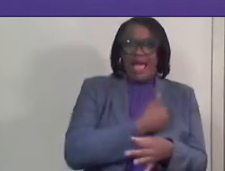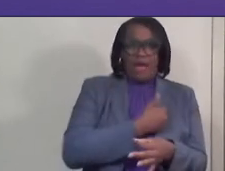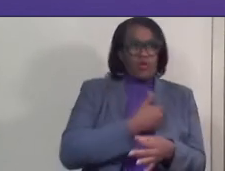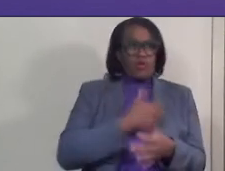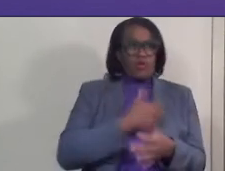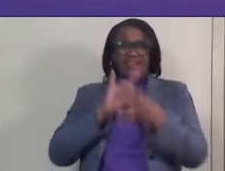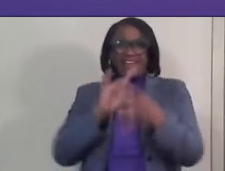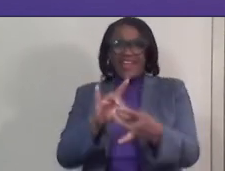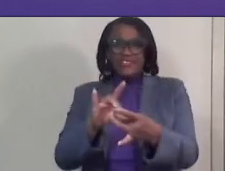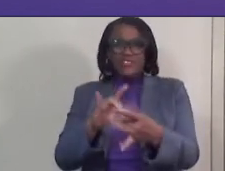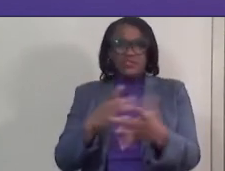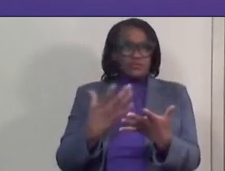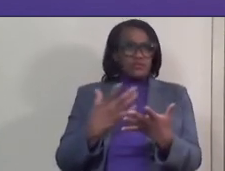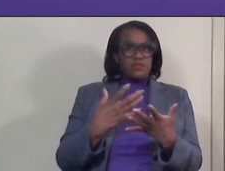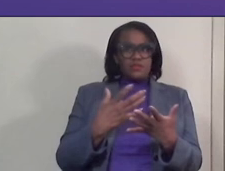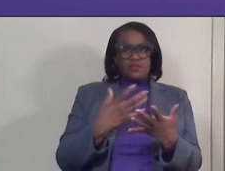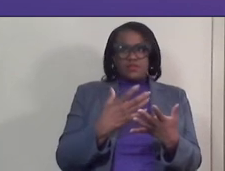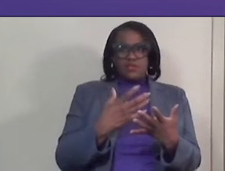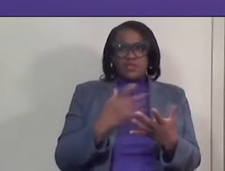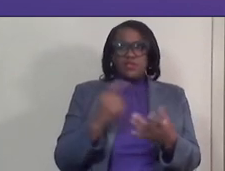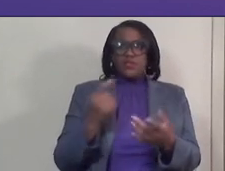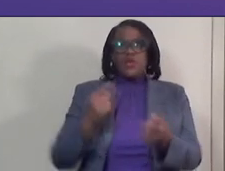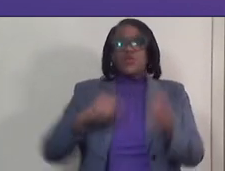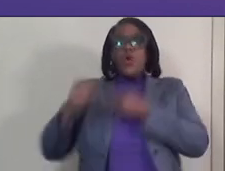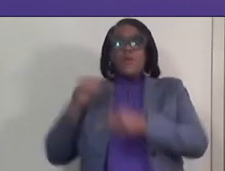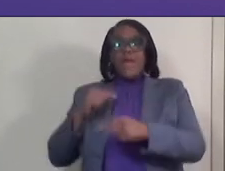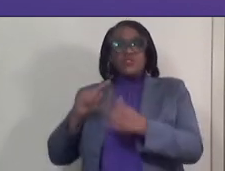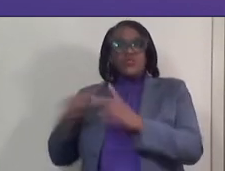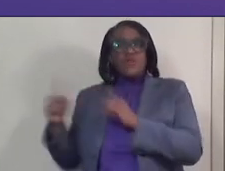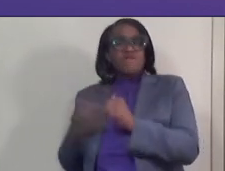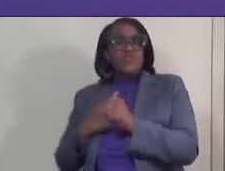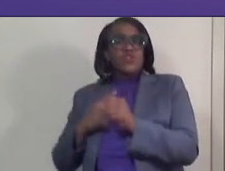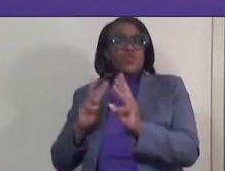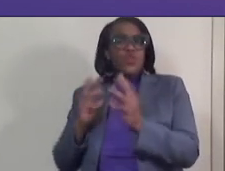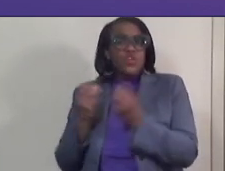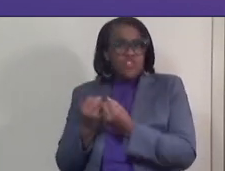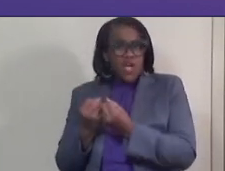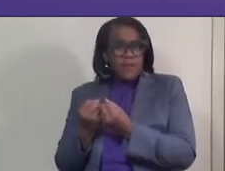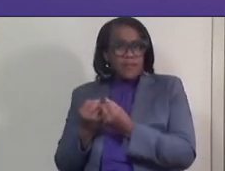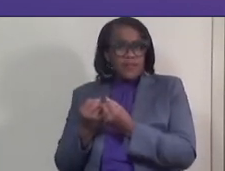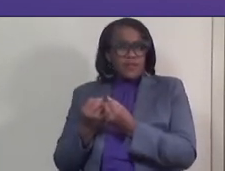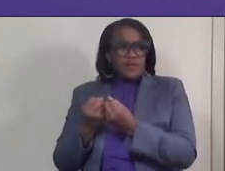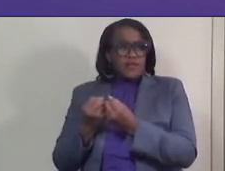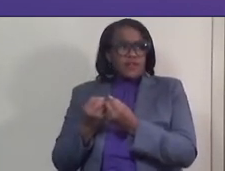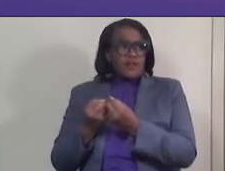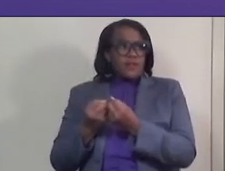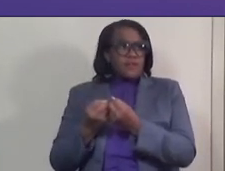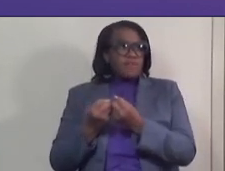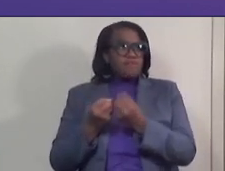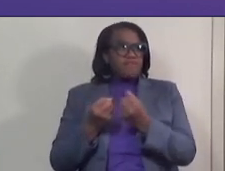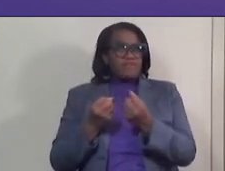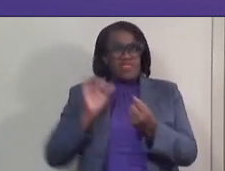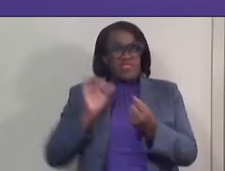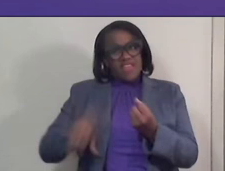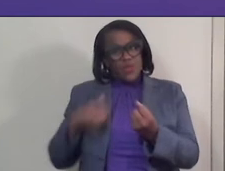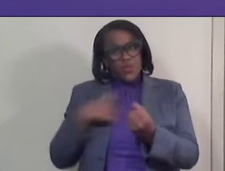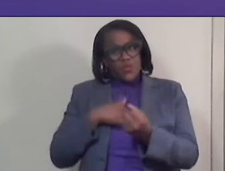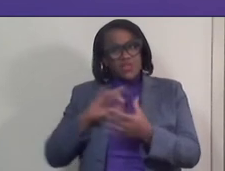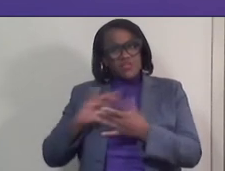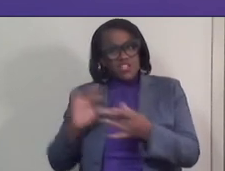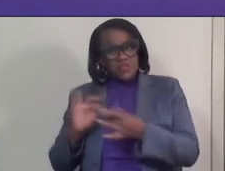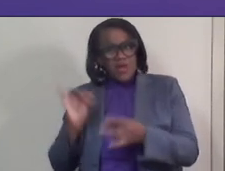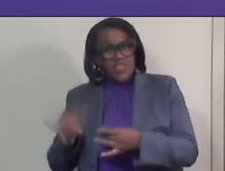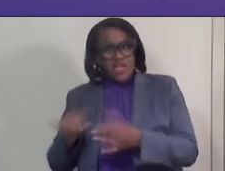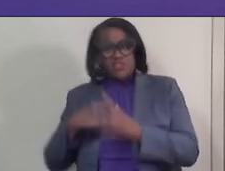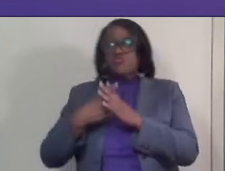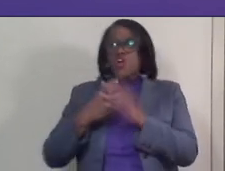to. So, you know, going back even to the very first workshop in this series. And so I think starting with some kind of